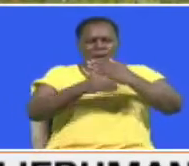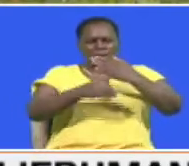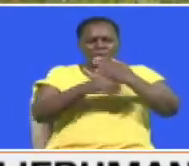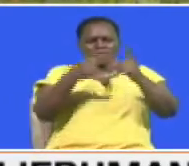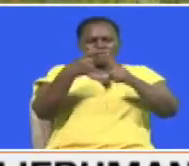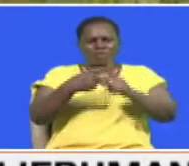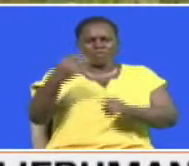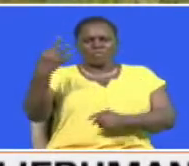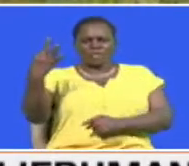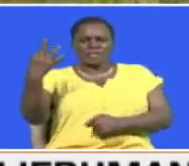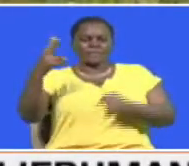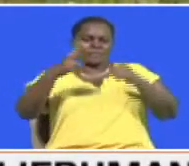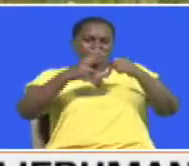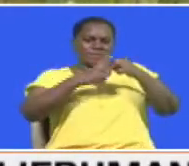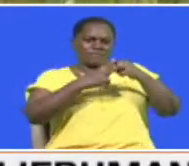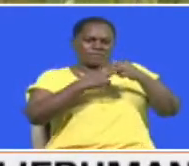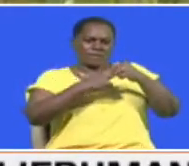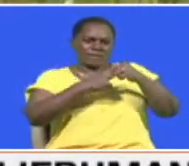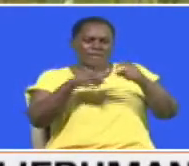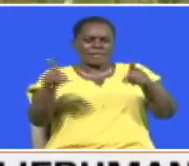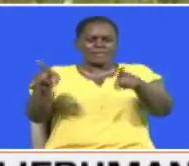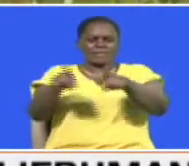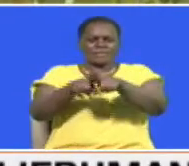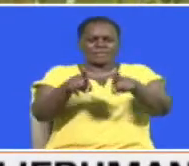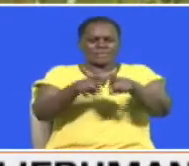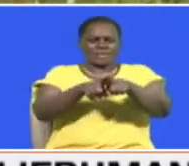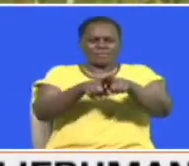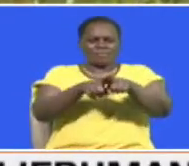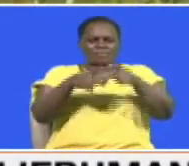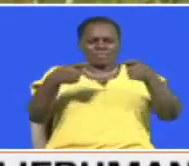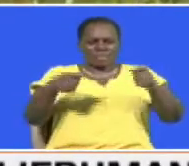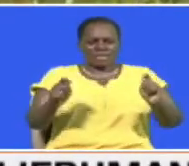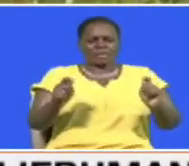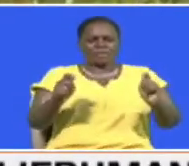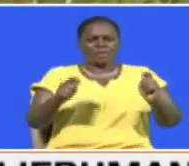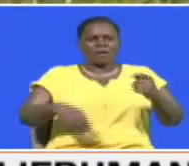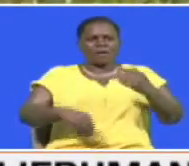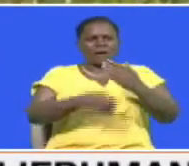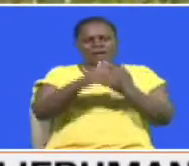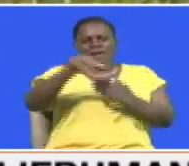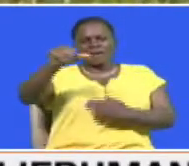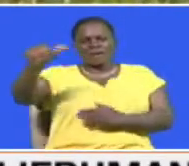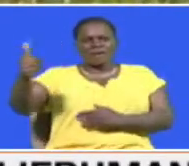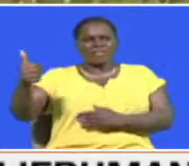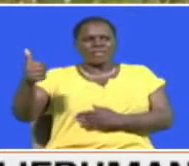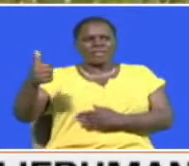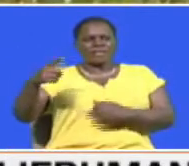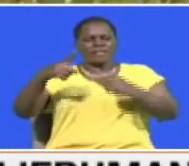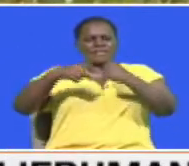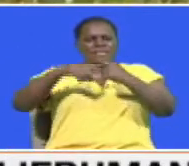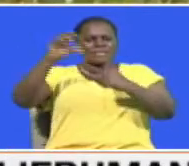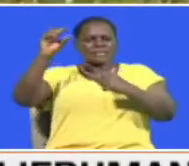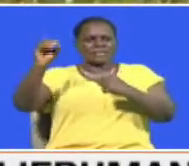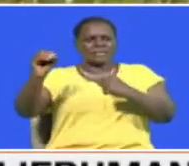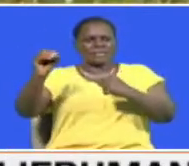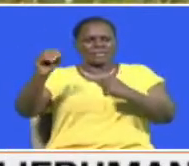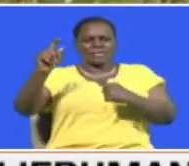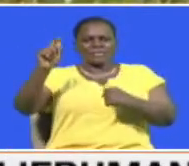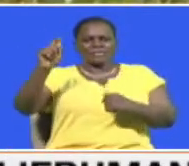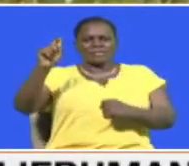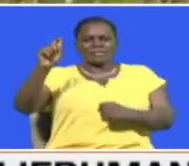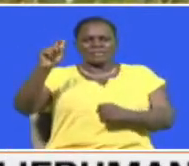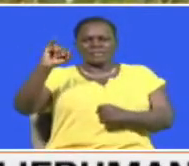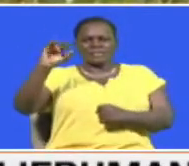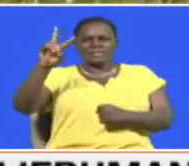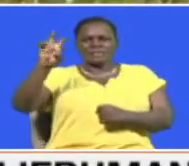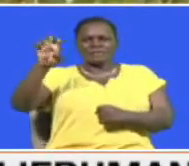from 3 to 7. Similar efforts will be extended to another 60 TVET